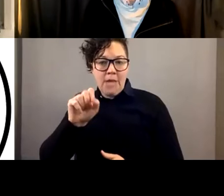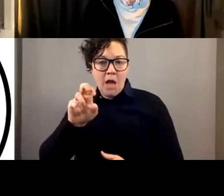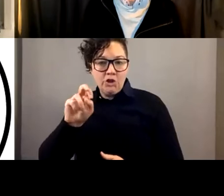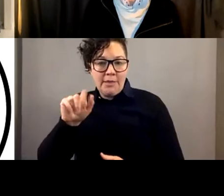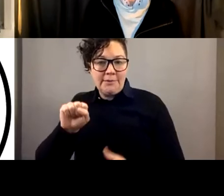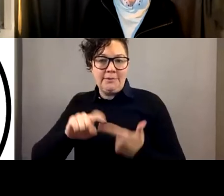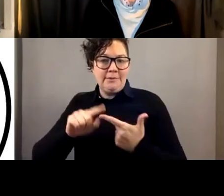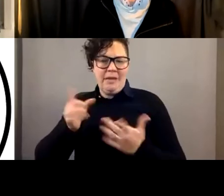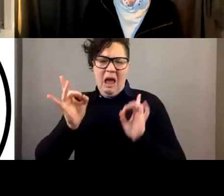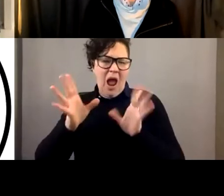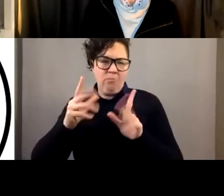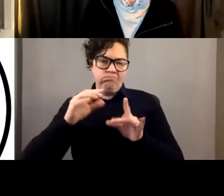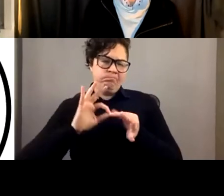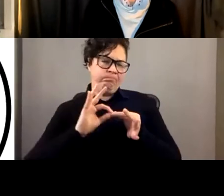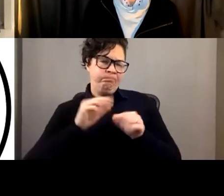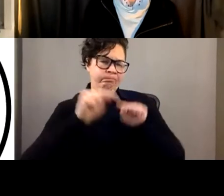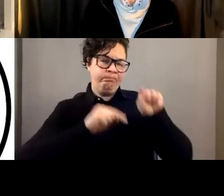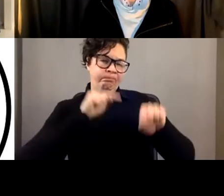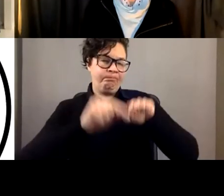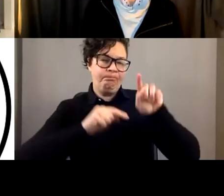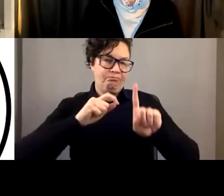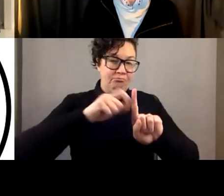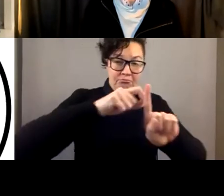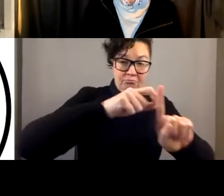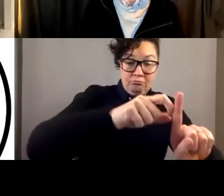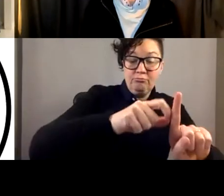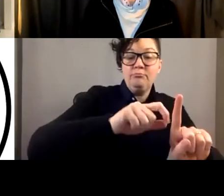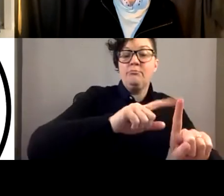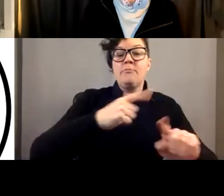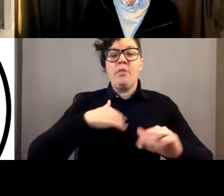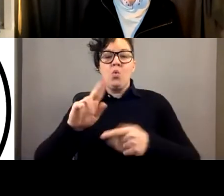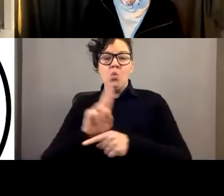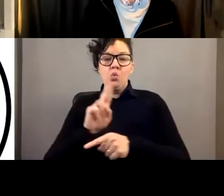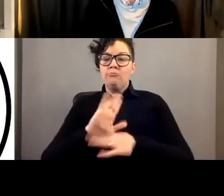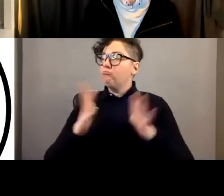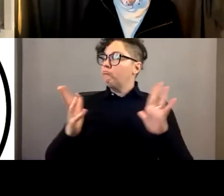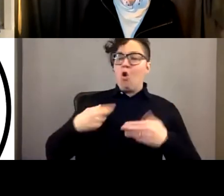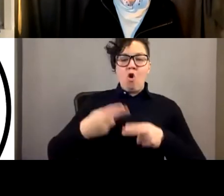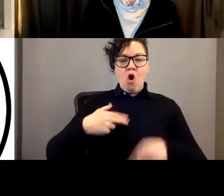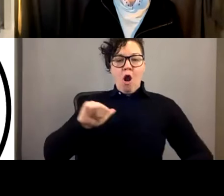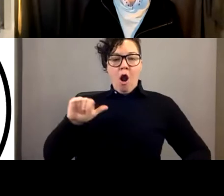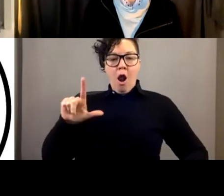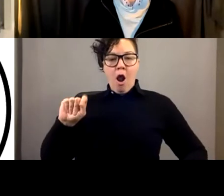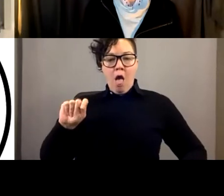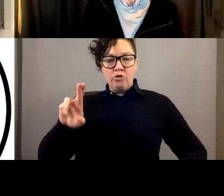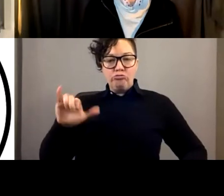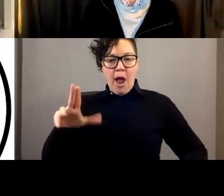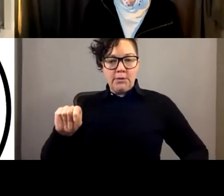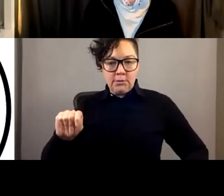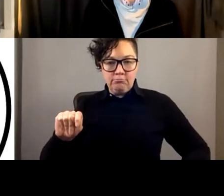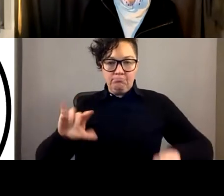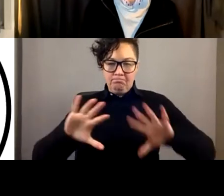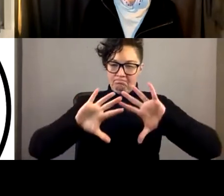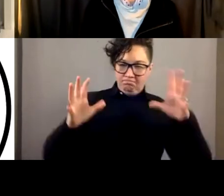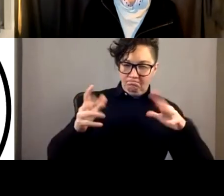together under the unseemly umbrella of the alt-right. The origins of this violent extremism